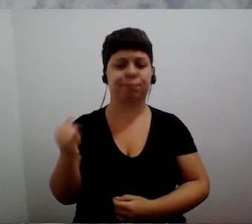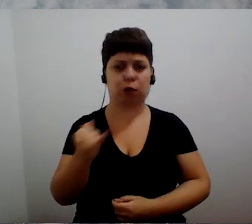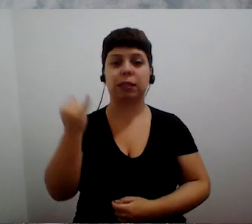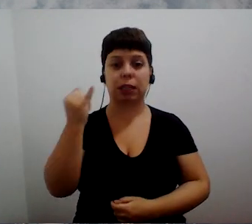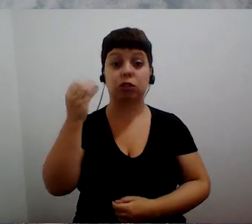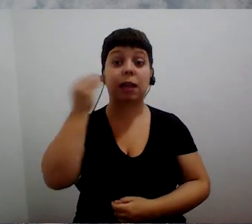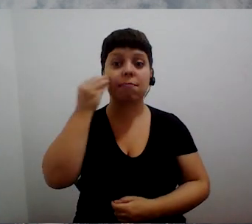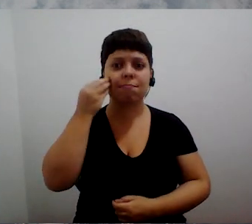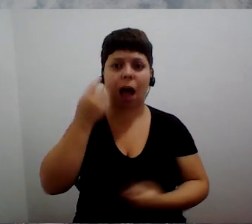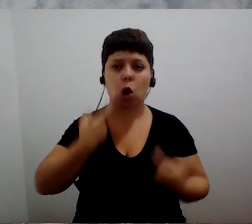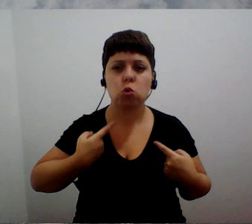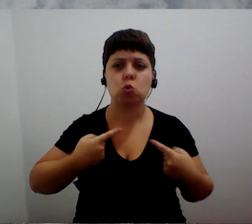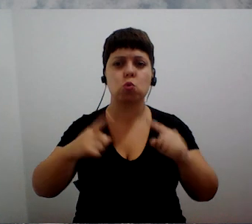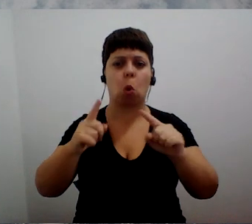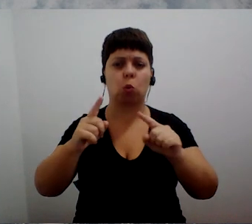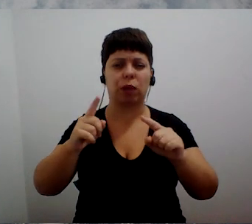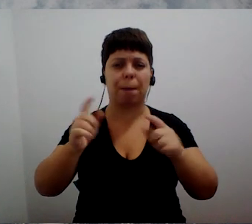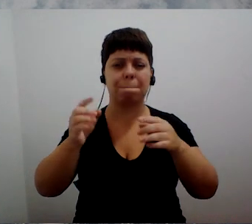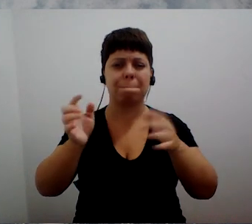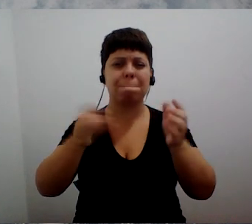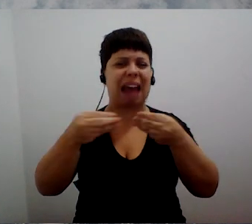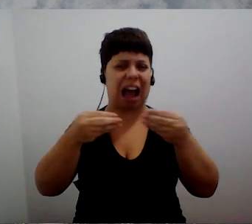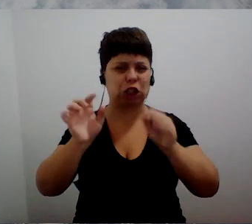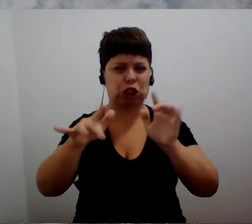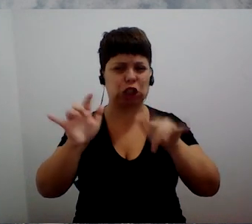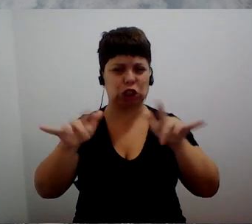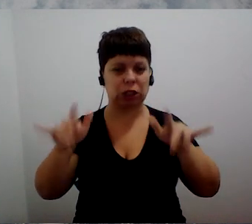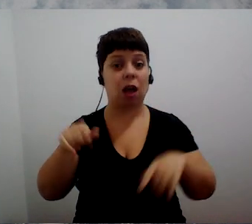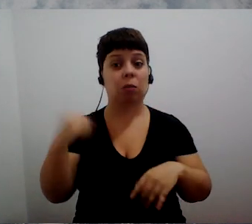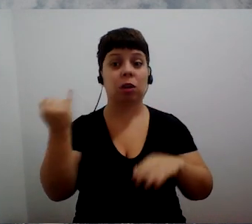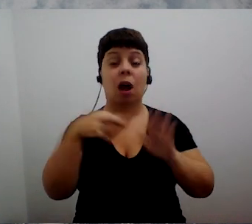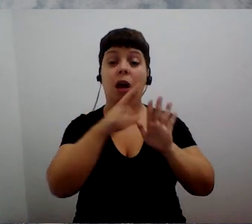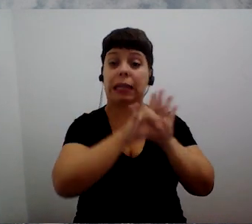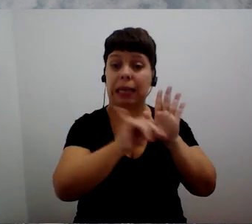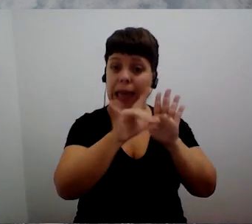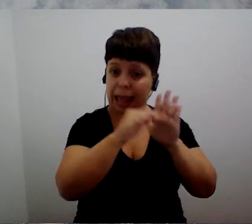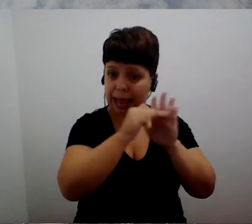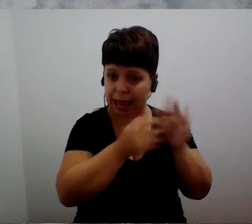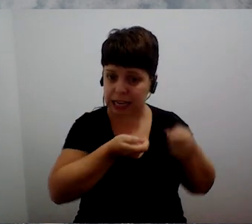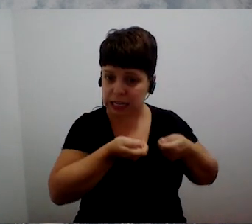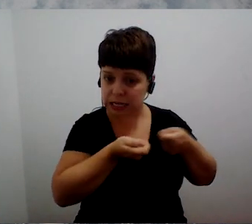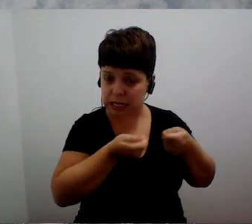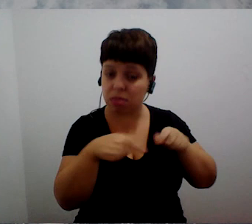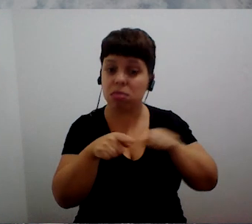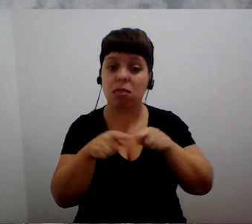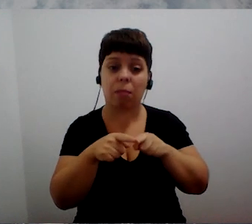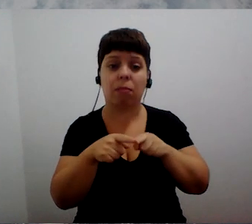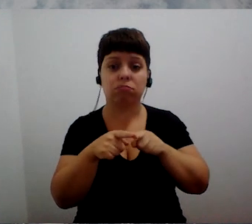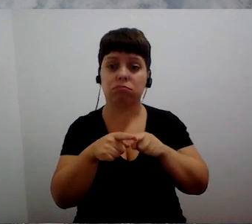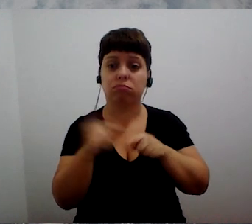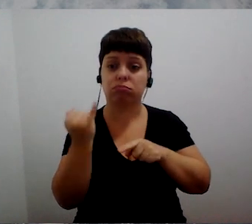And policies like the one launched are fundamental to combat plastic pollution. And this is also necessary to